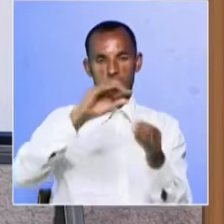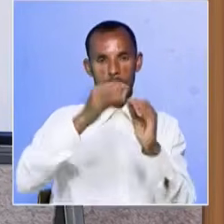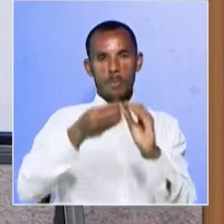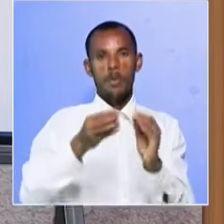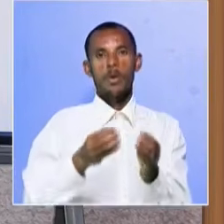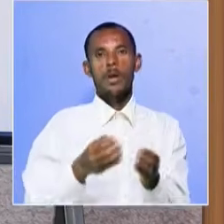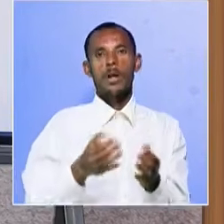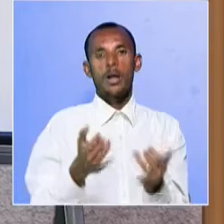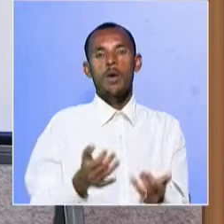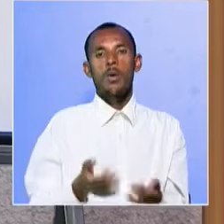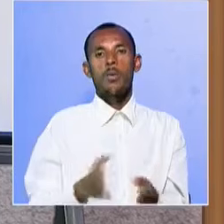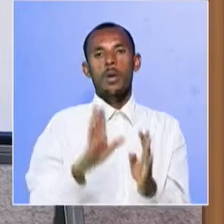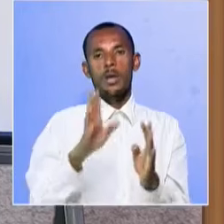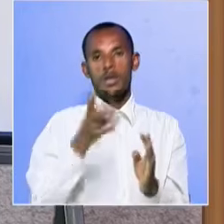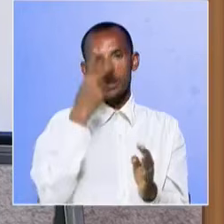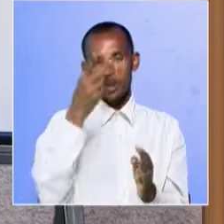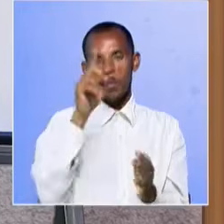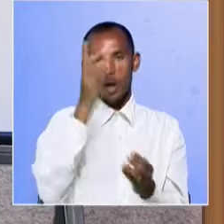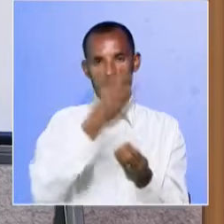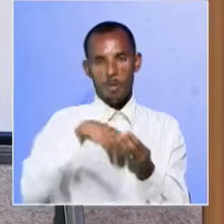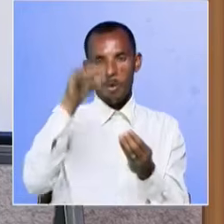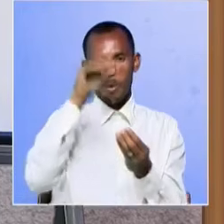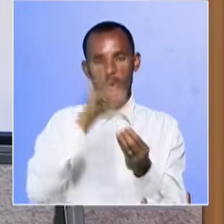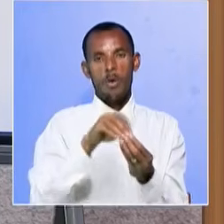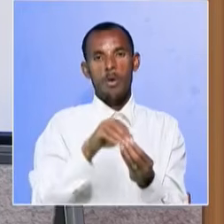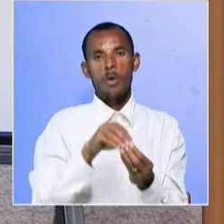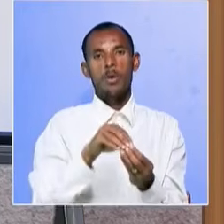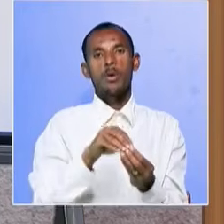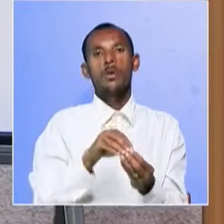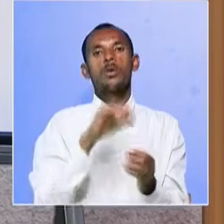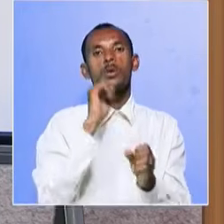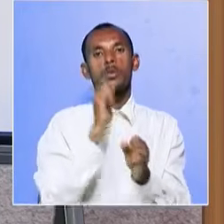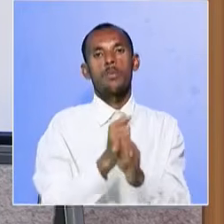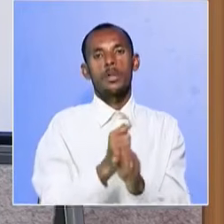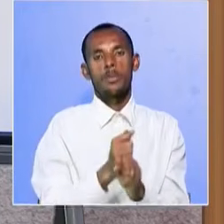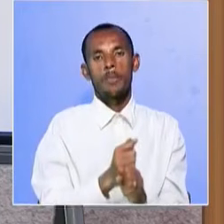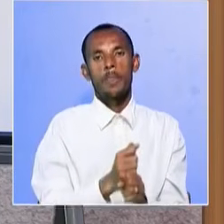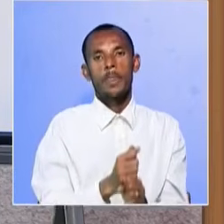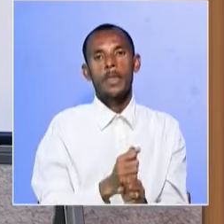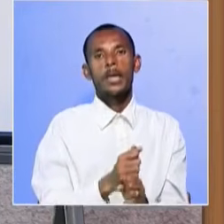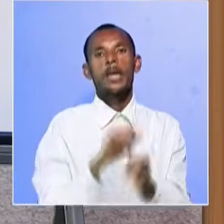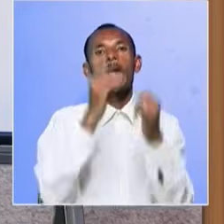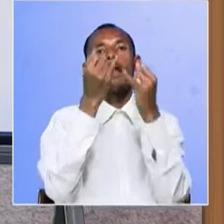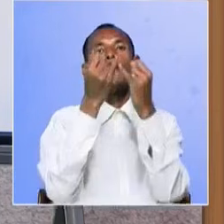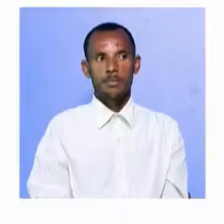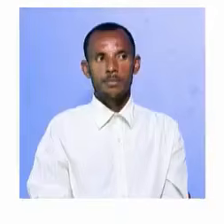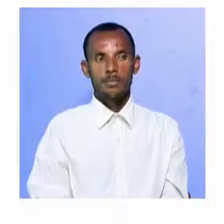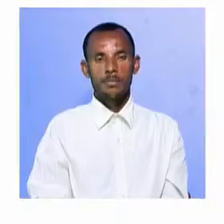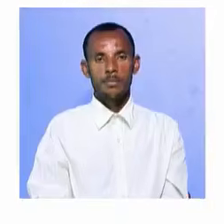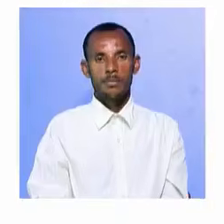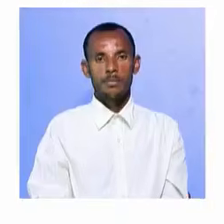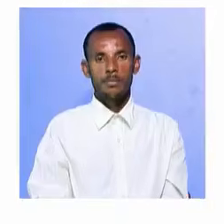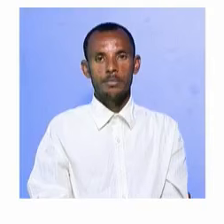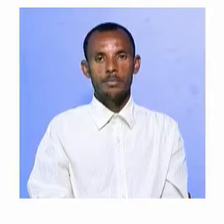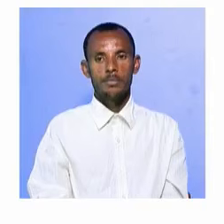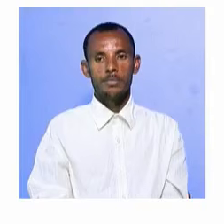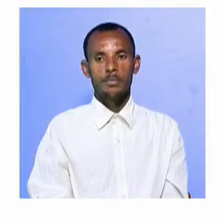we are left with one more operation, which is about division, okay?